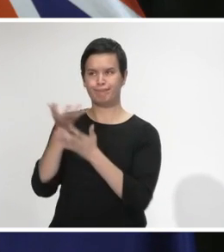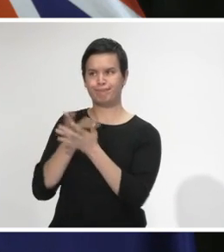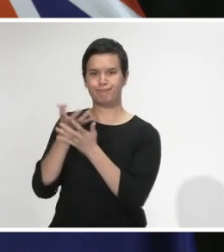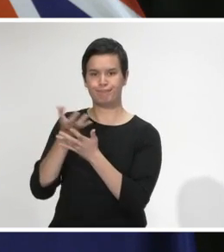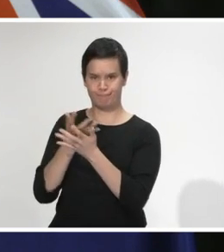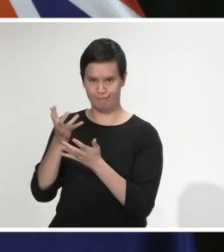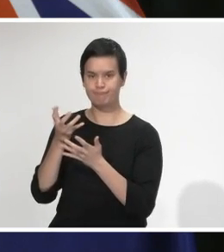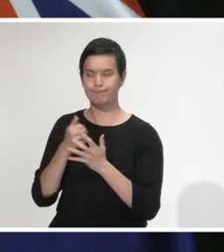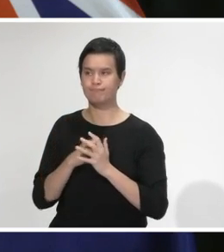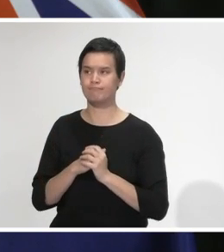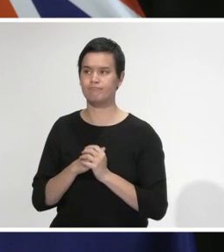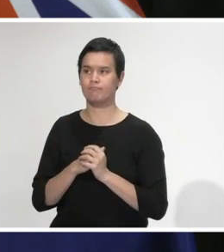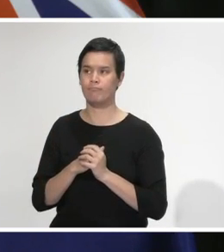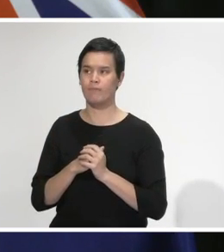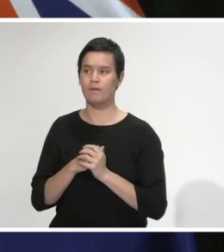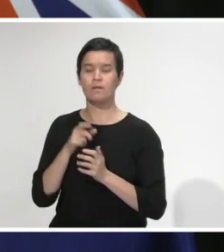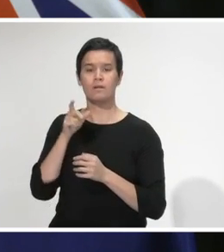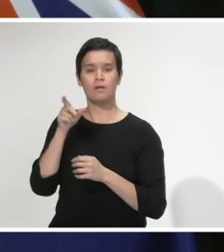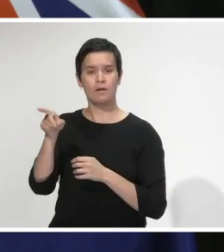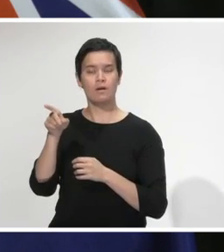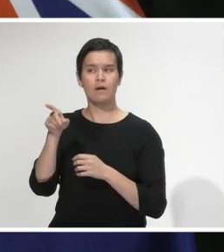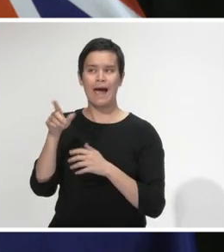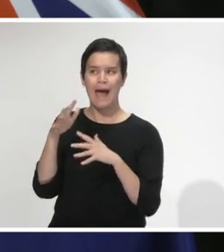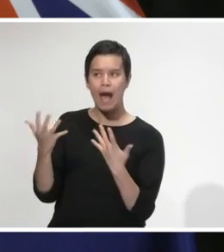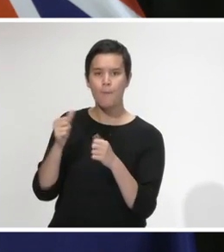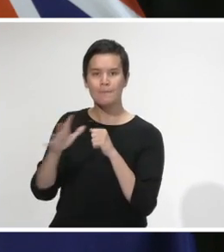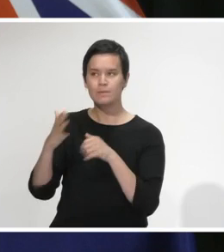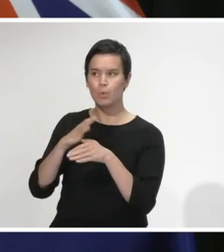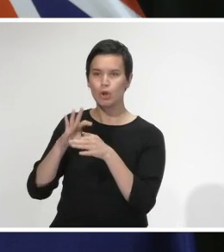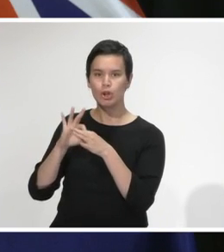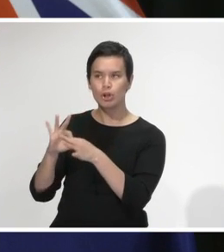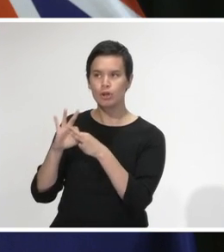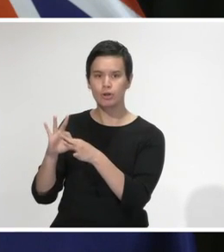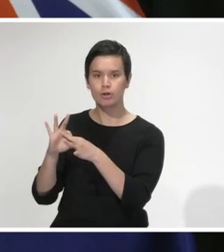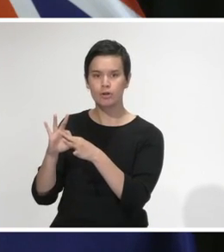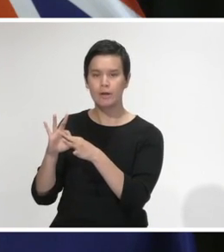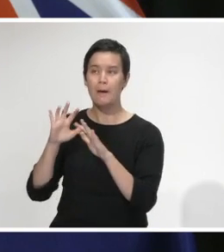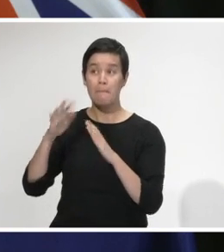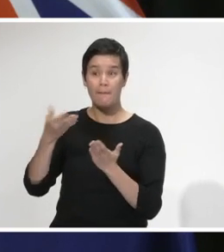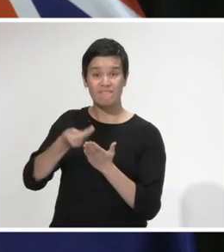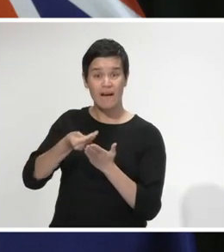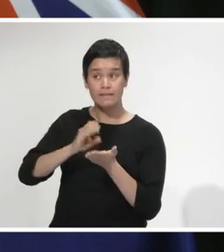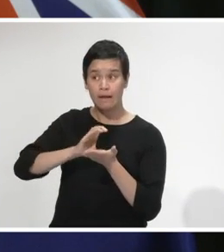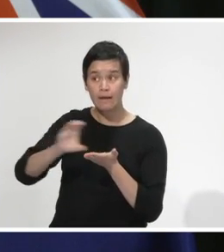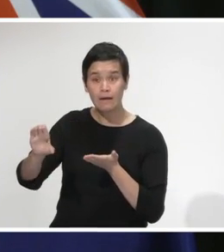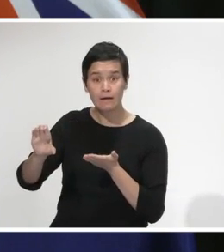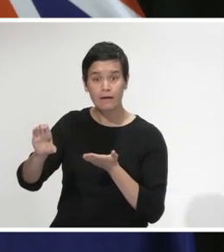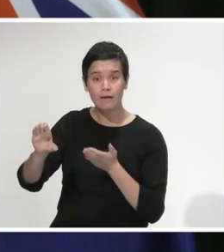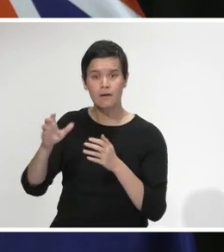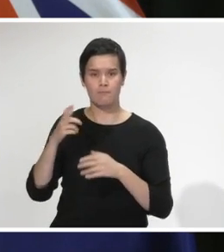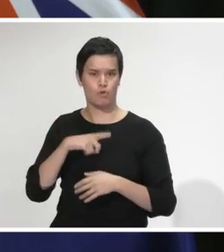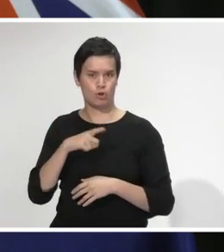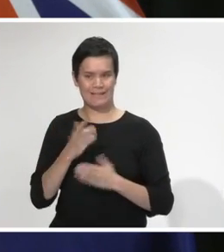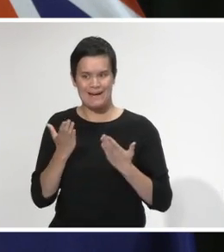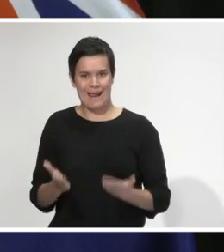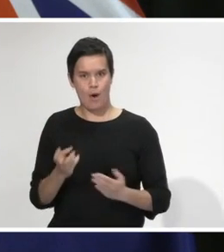be doing with them. There will be announcements later in the week about funding for aged residential care to help offset some of the additional costs